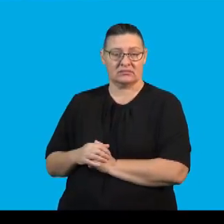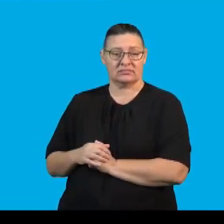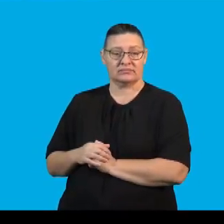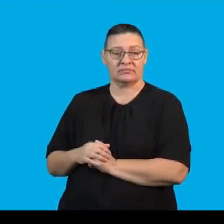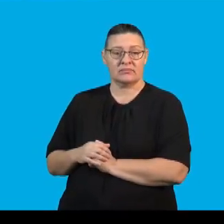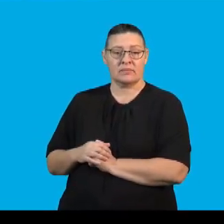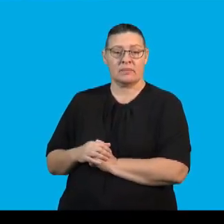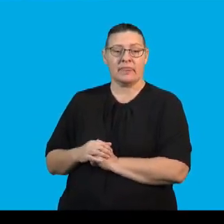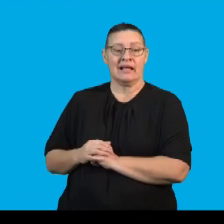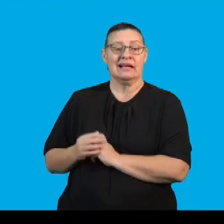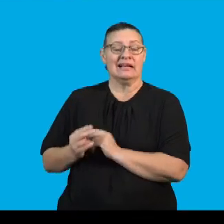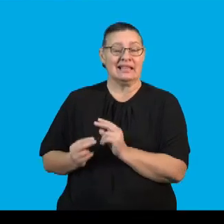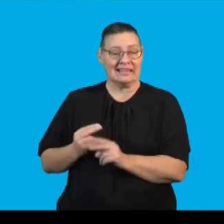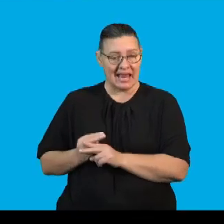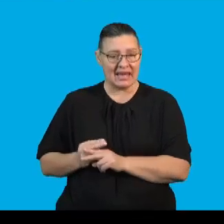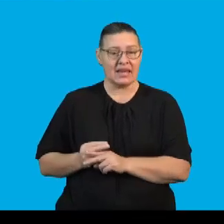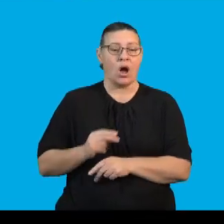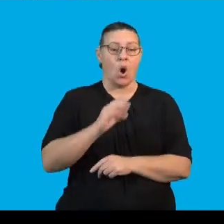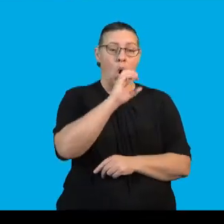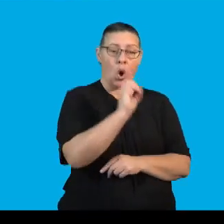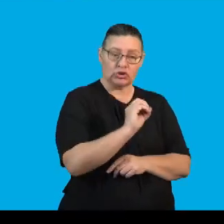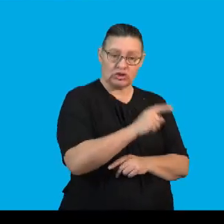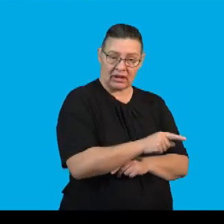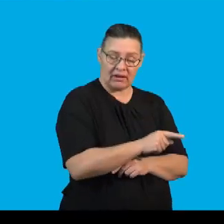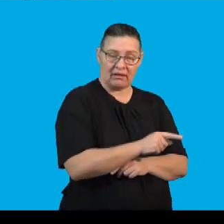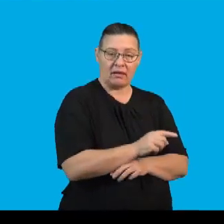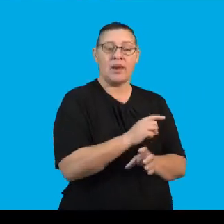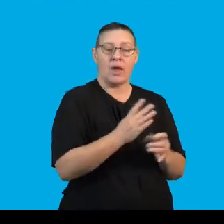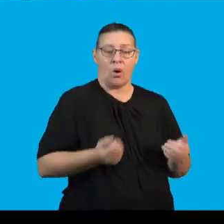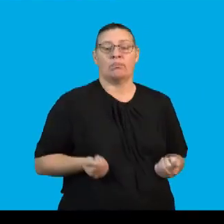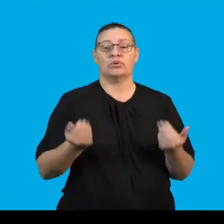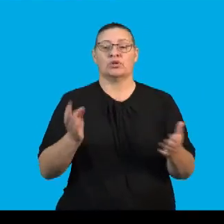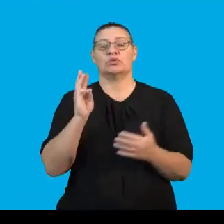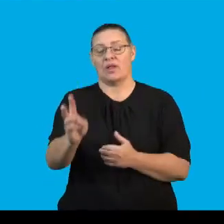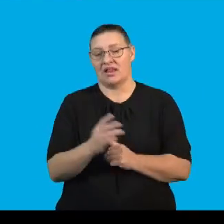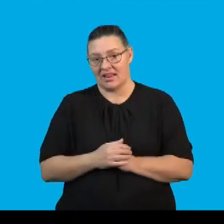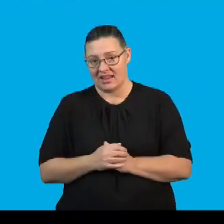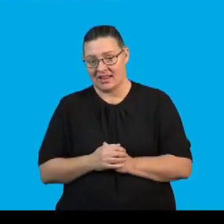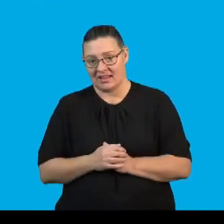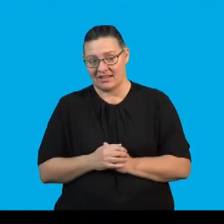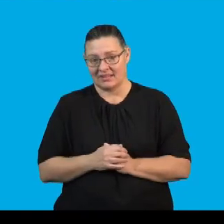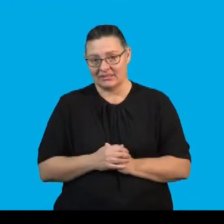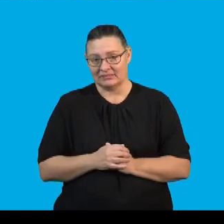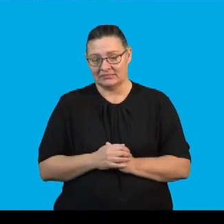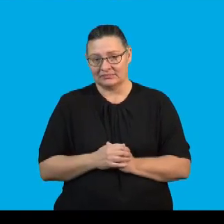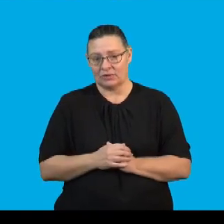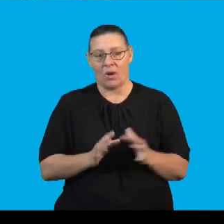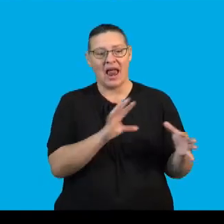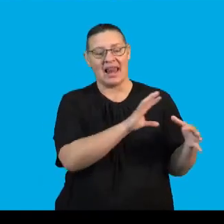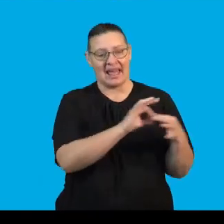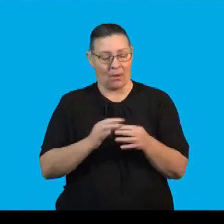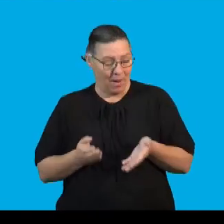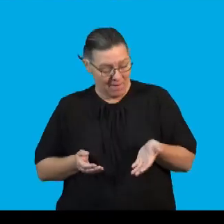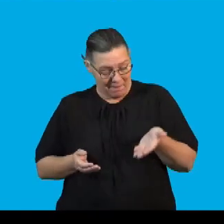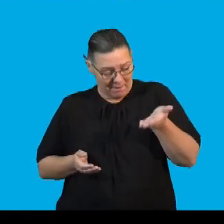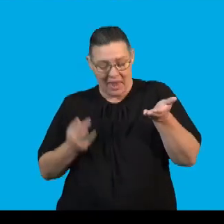there we go, that's our Graafian follicle, then estrogen now is starting to be produced. You can see